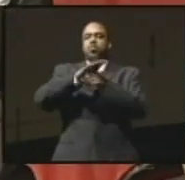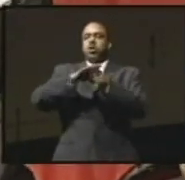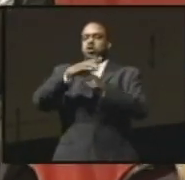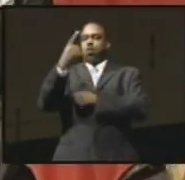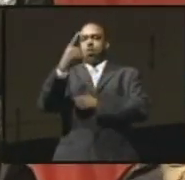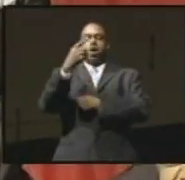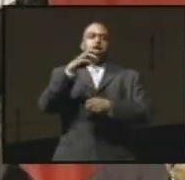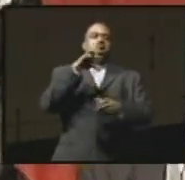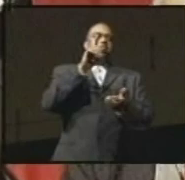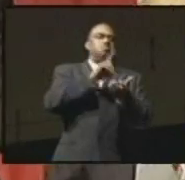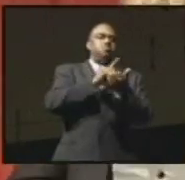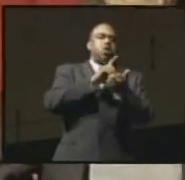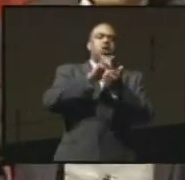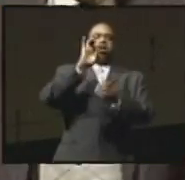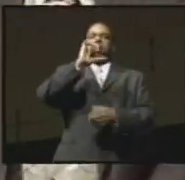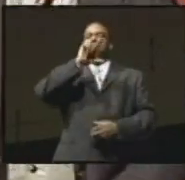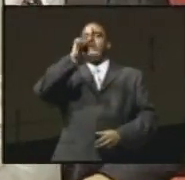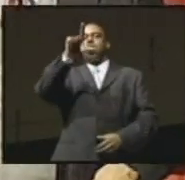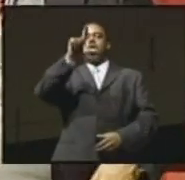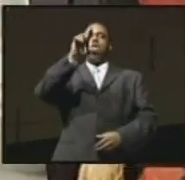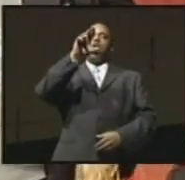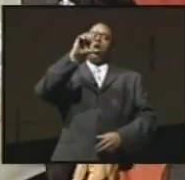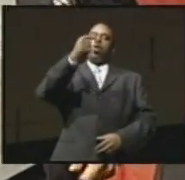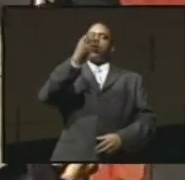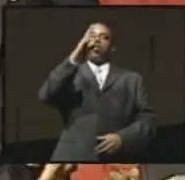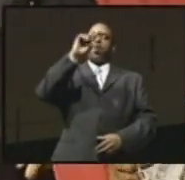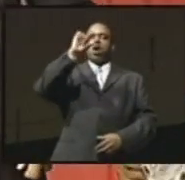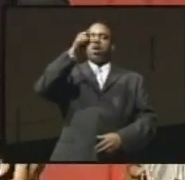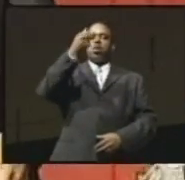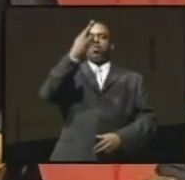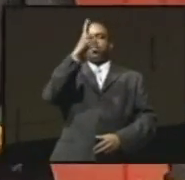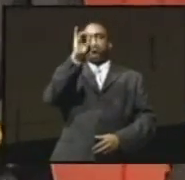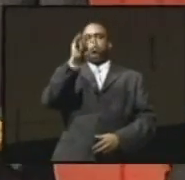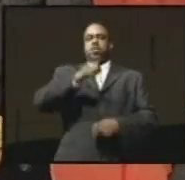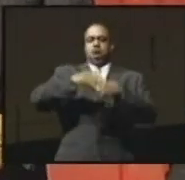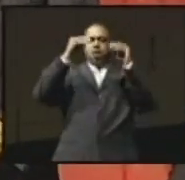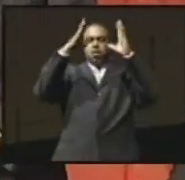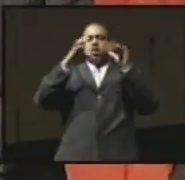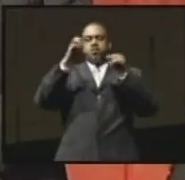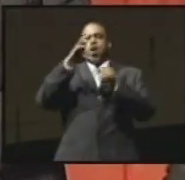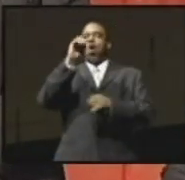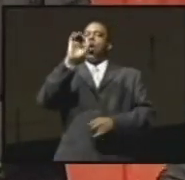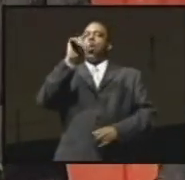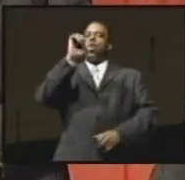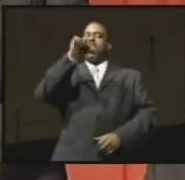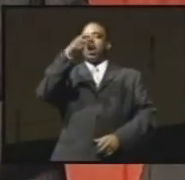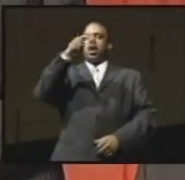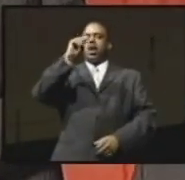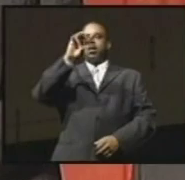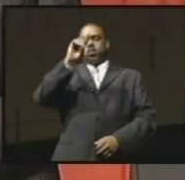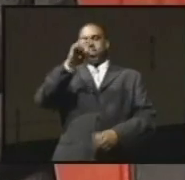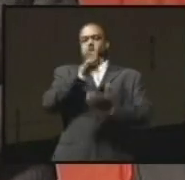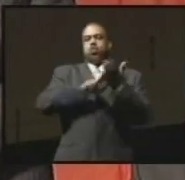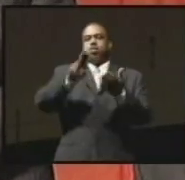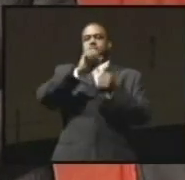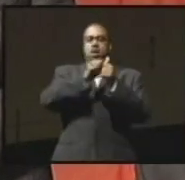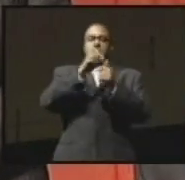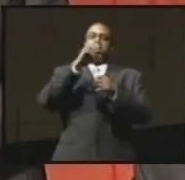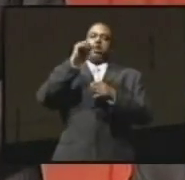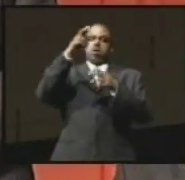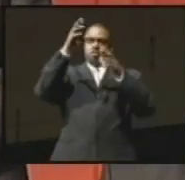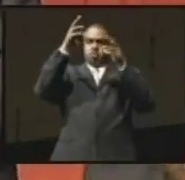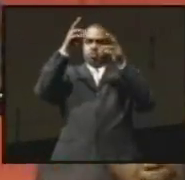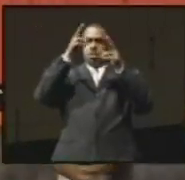Dr. Carl Gregory, Professor, Oakland University. The Honorary Thomas Stallworth